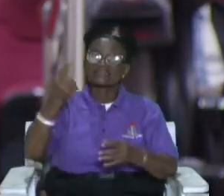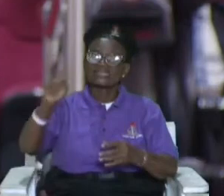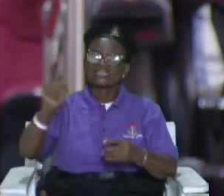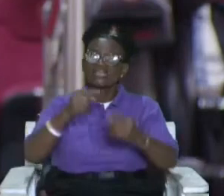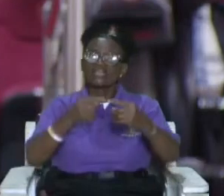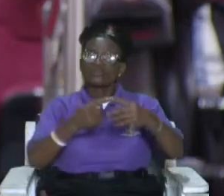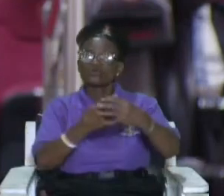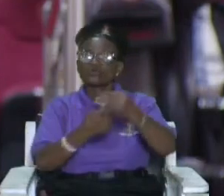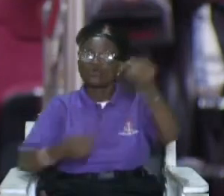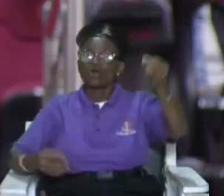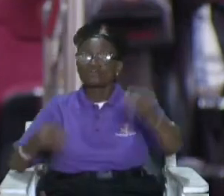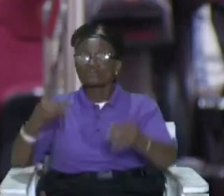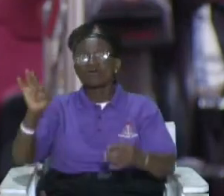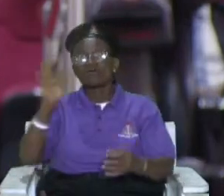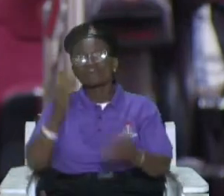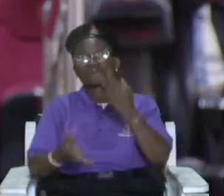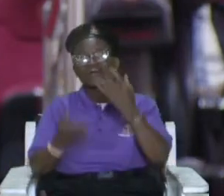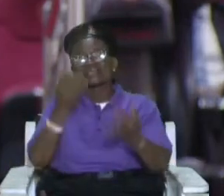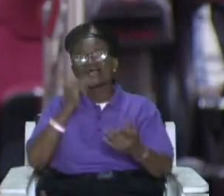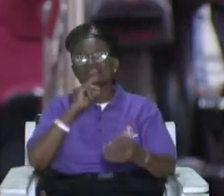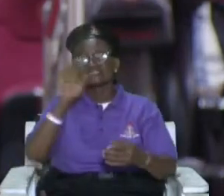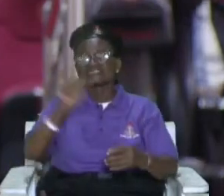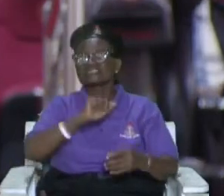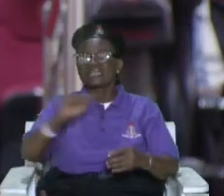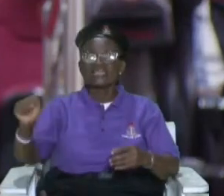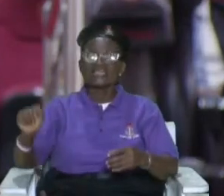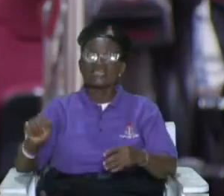fire is a name.